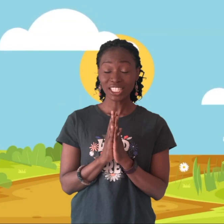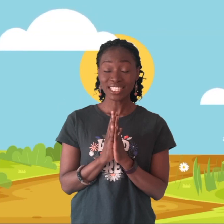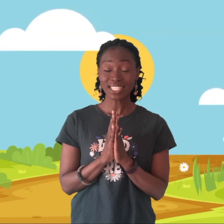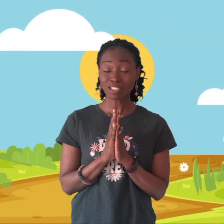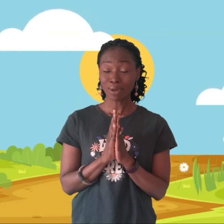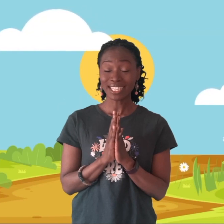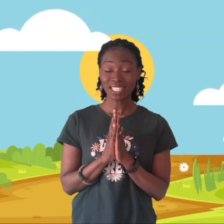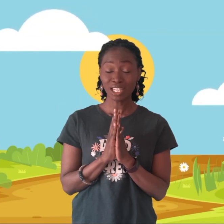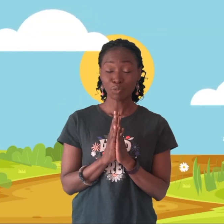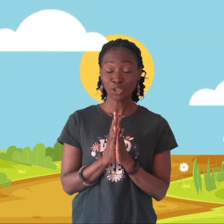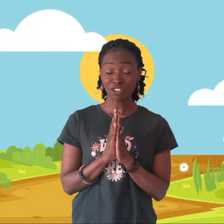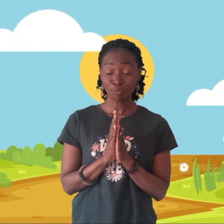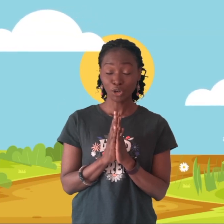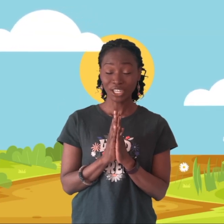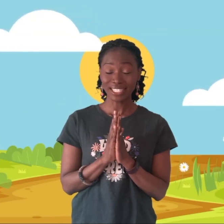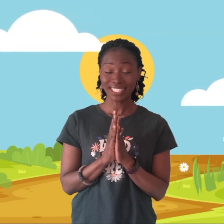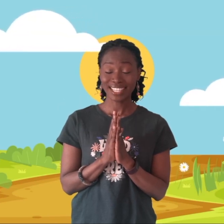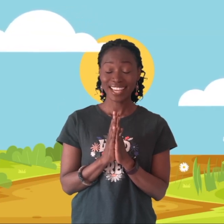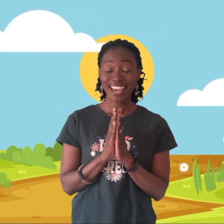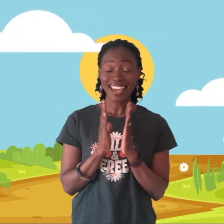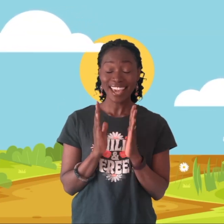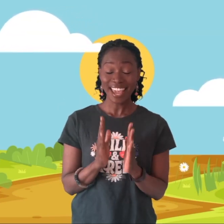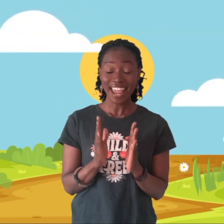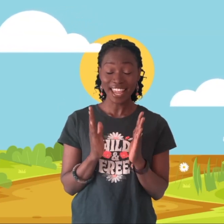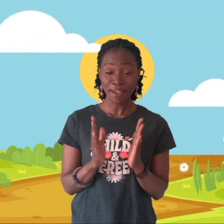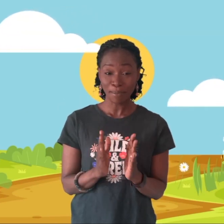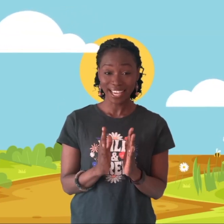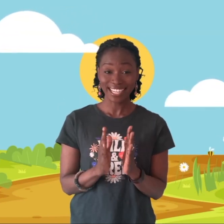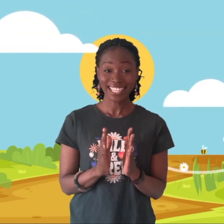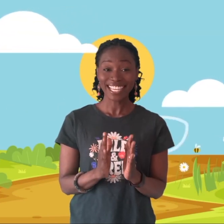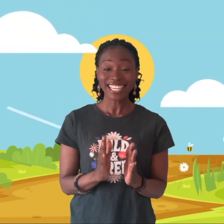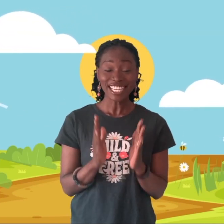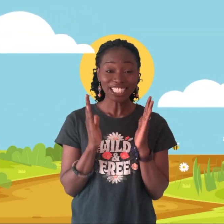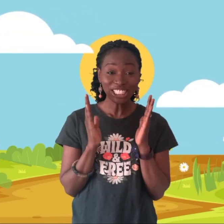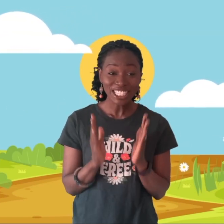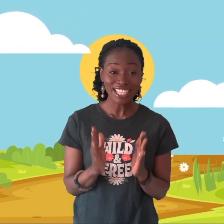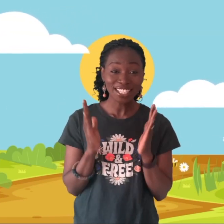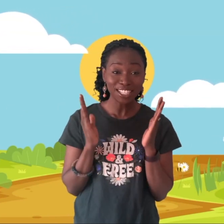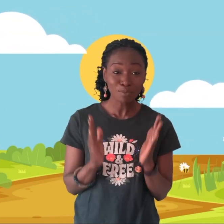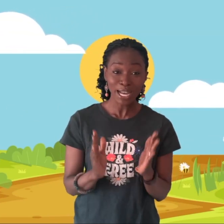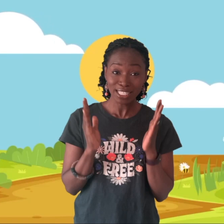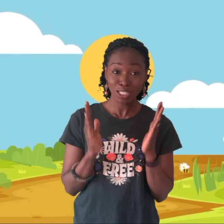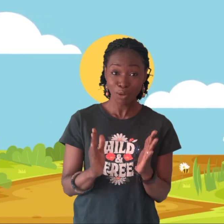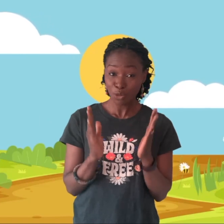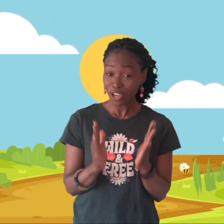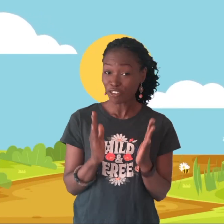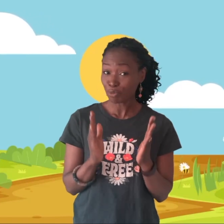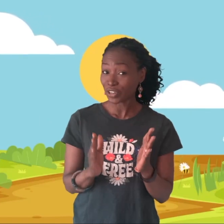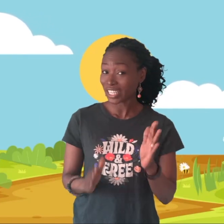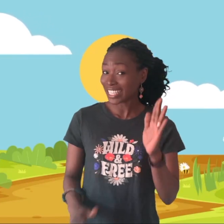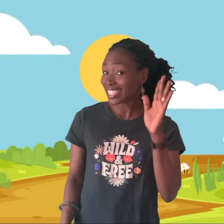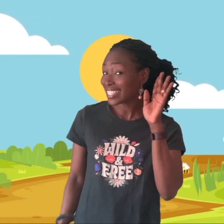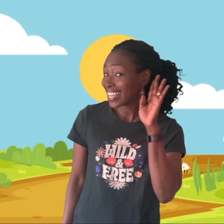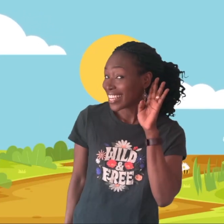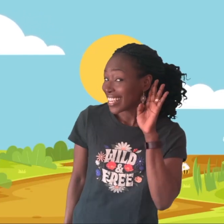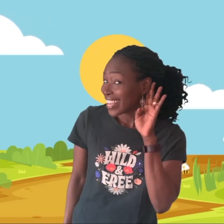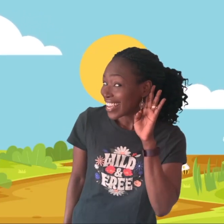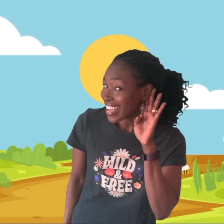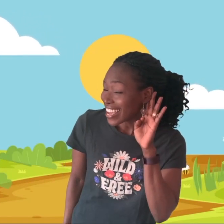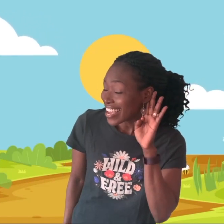In Jesus' mighty name we have prayed. Amen. In Jesus' mighty name we have